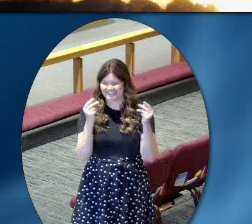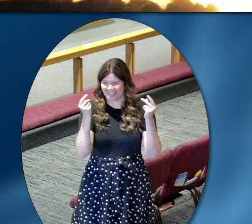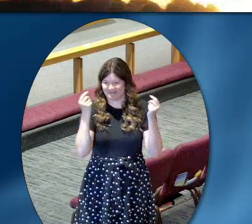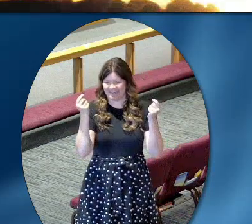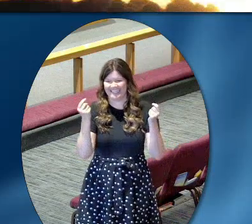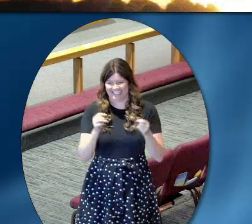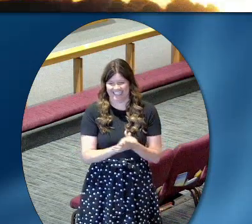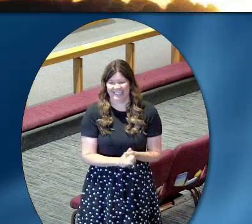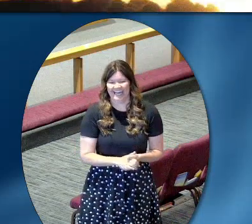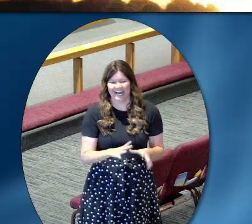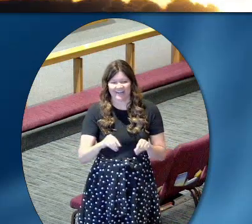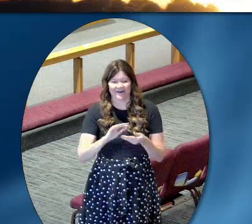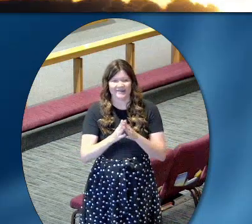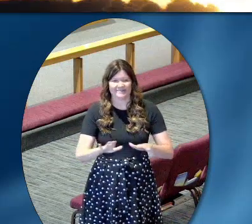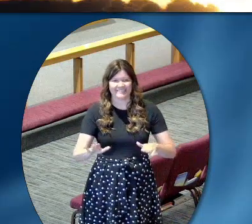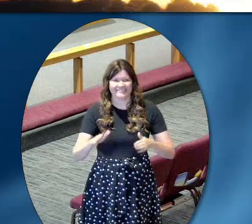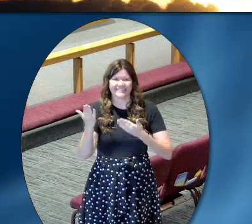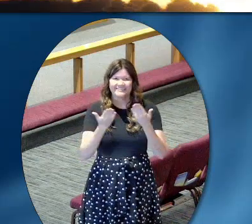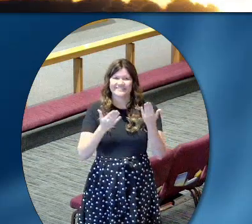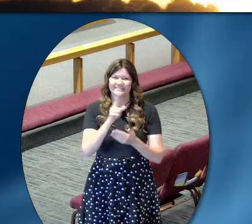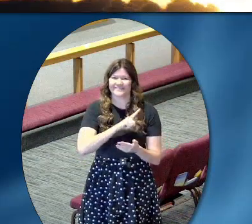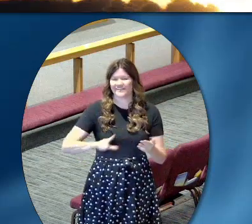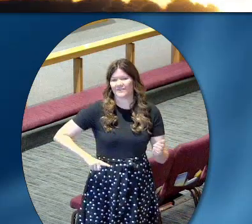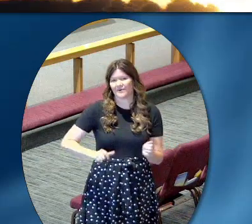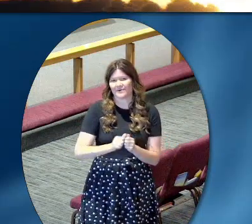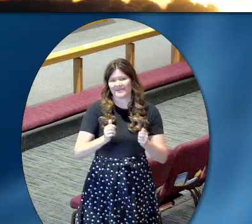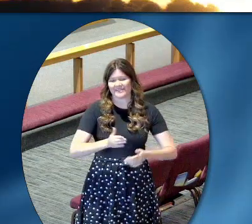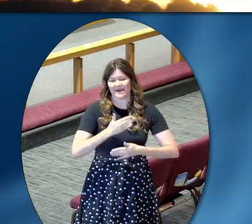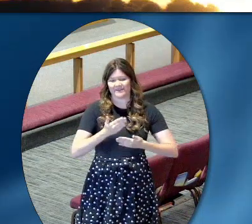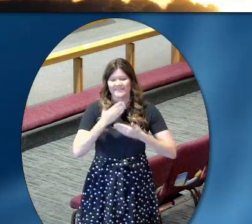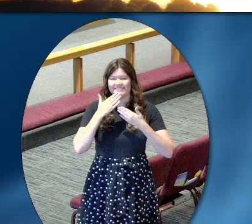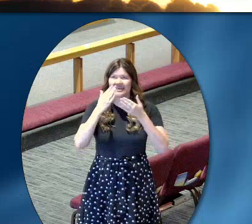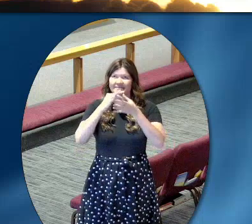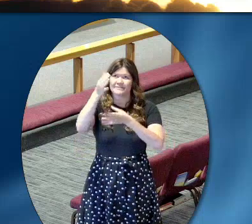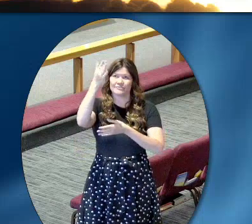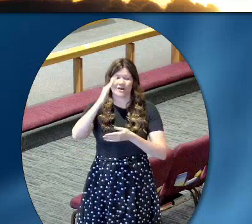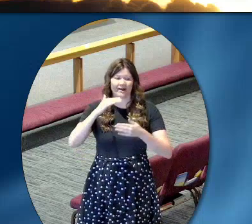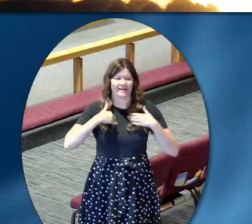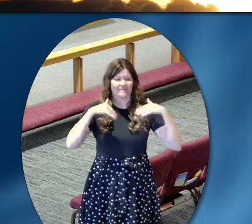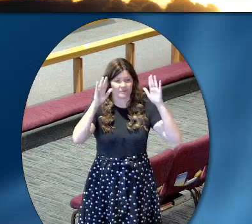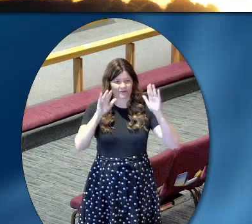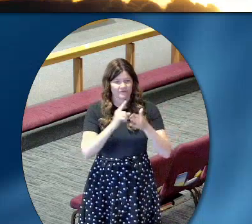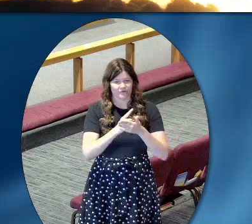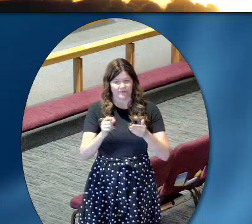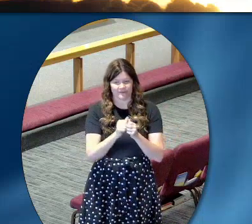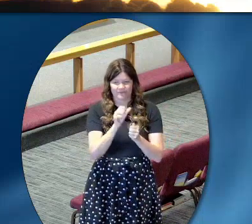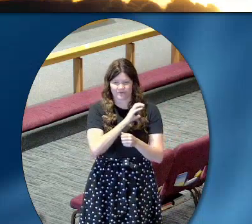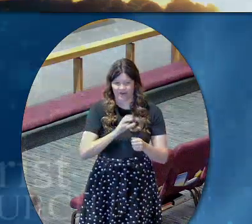peace. Serve the Lord with gladness. Thanks be to God. Have a great week in Christ. Amen.